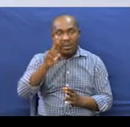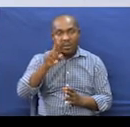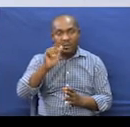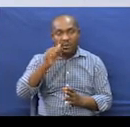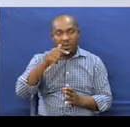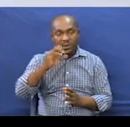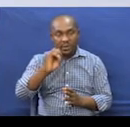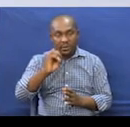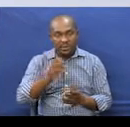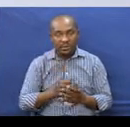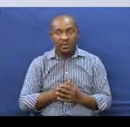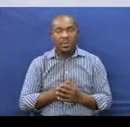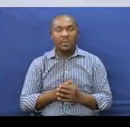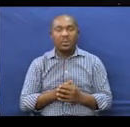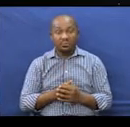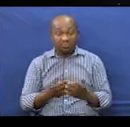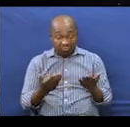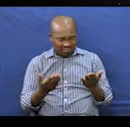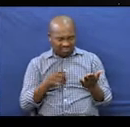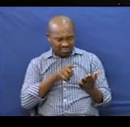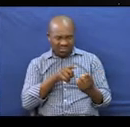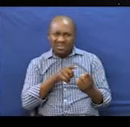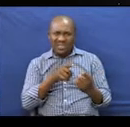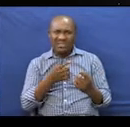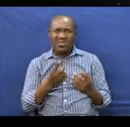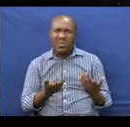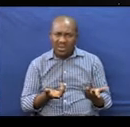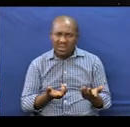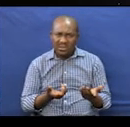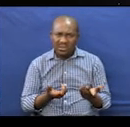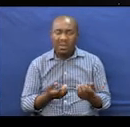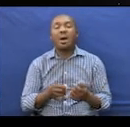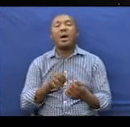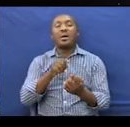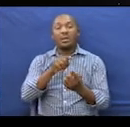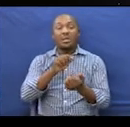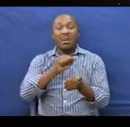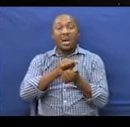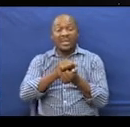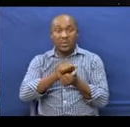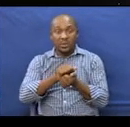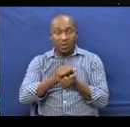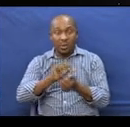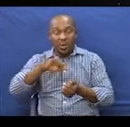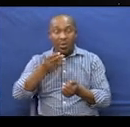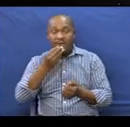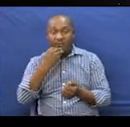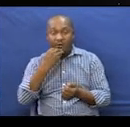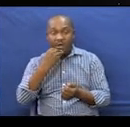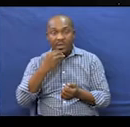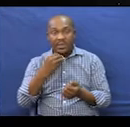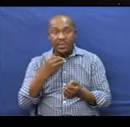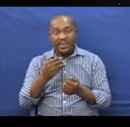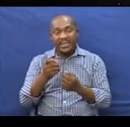Now, what is carbohydrate? Carbohydrates are the materials or food substances that are